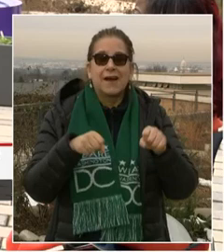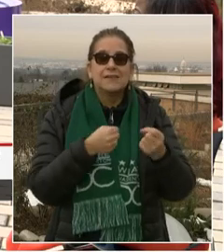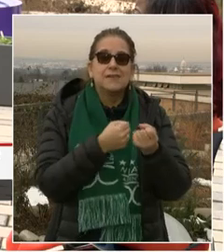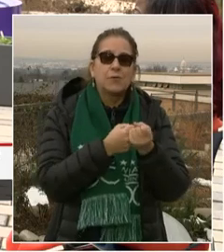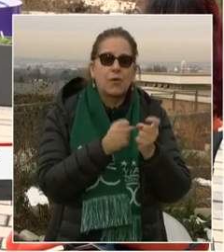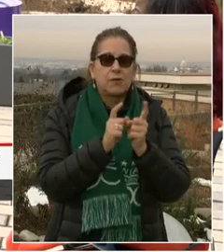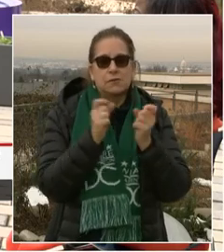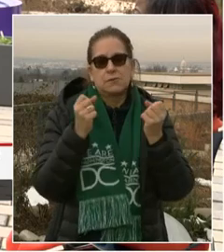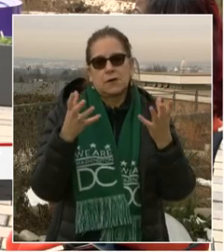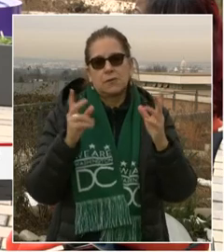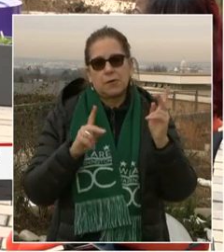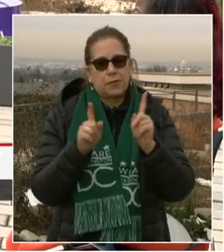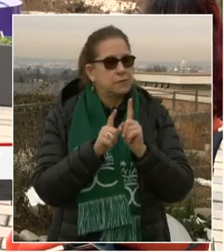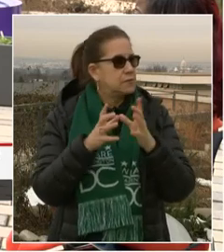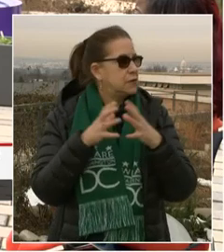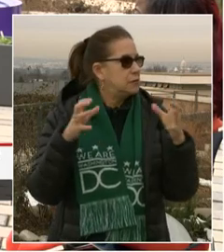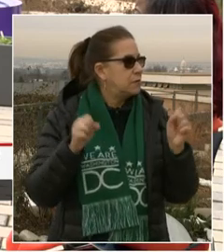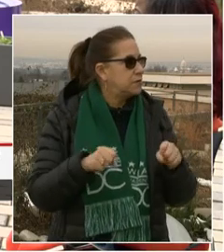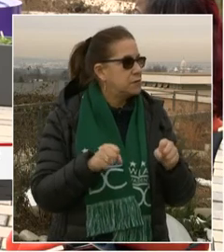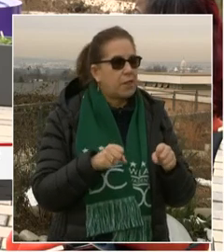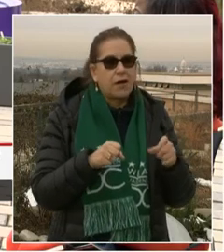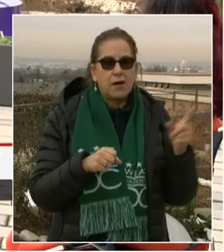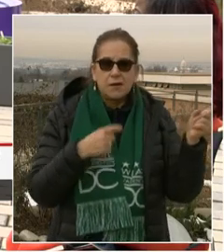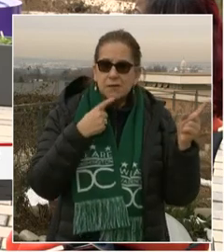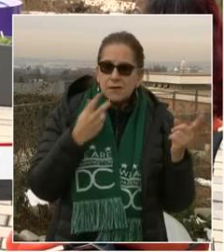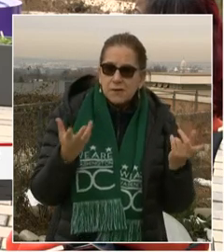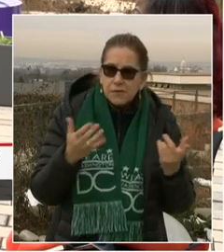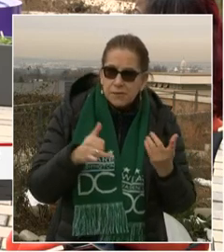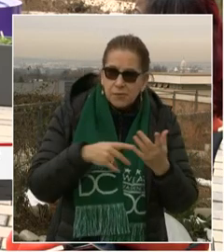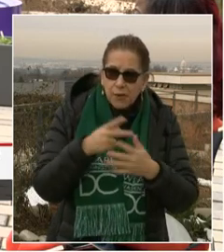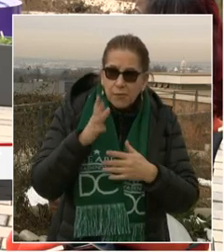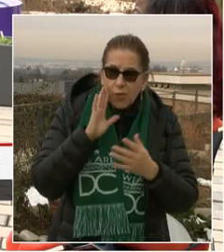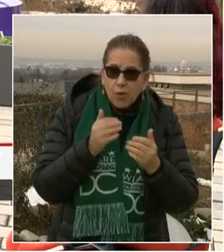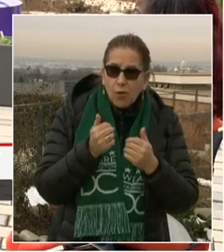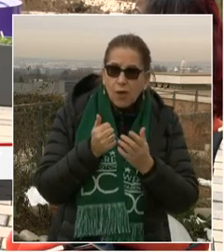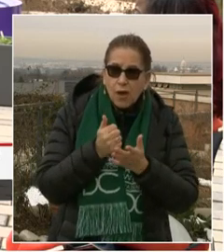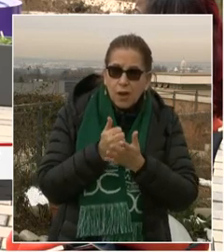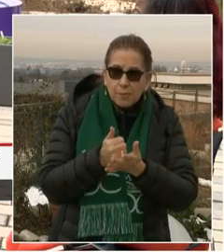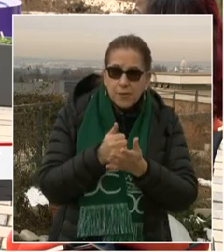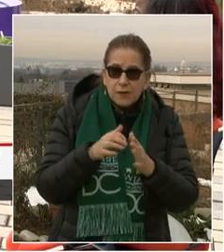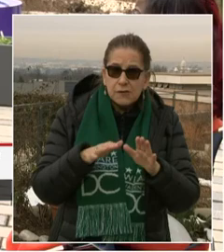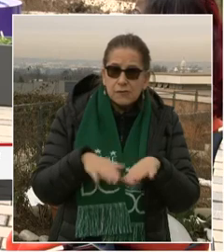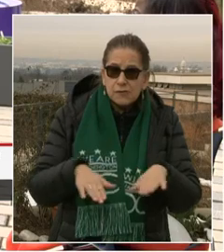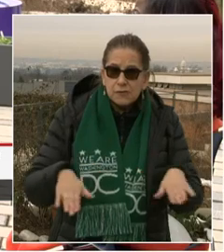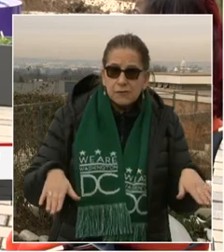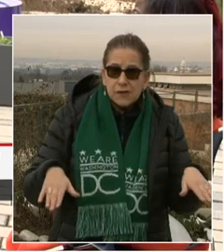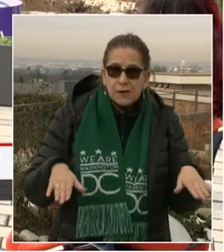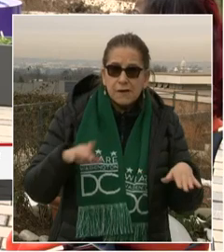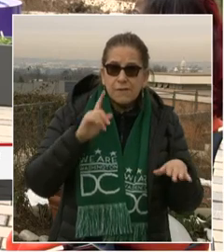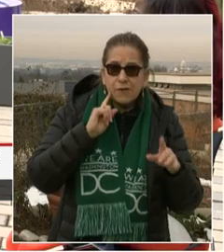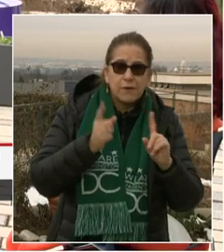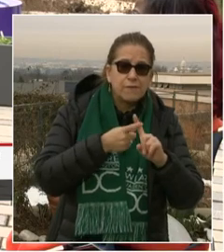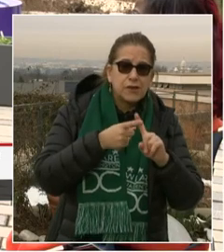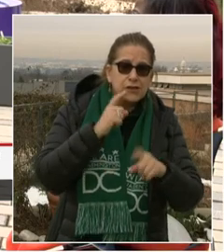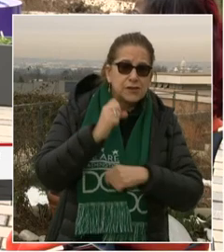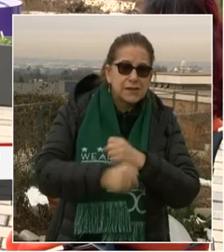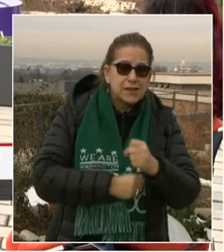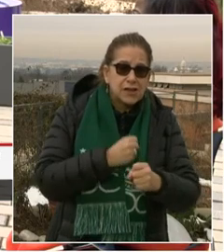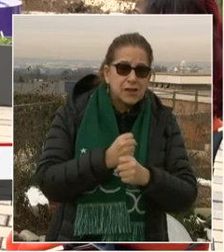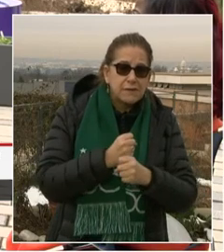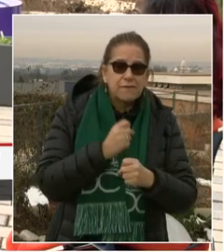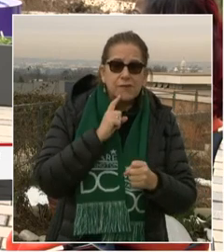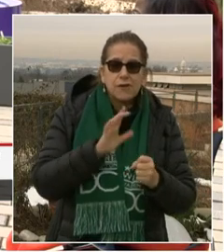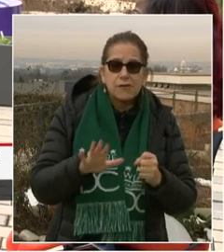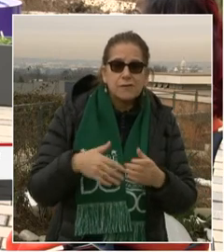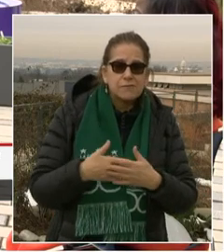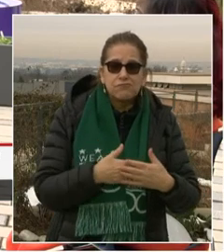The program helps your child for the first year that you're a mom. After 3 months, you're not stop being a mom for the first year. You still got more months to go. I